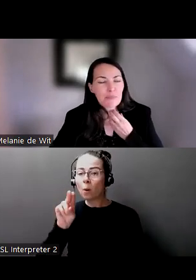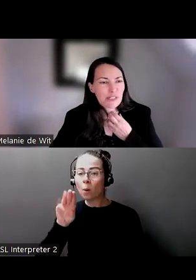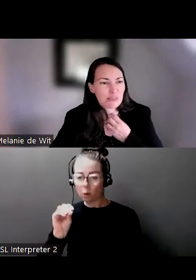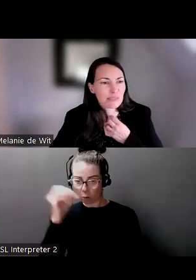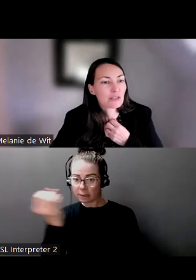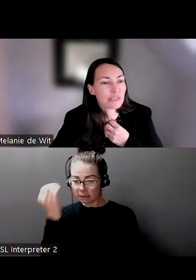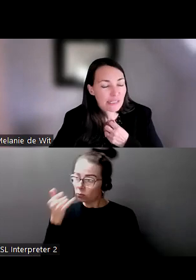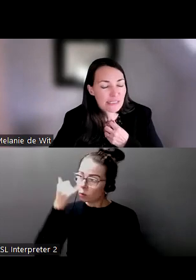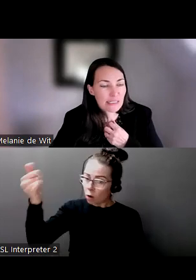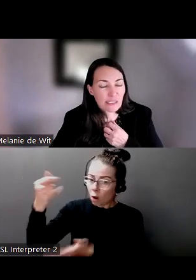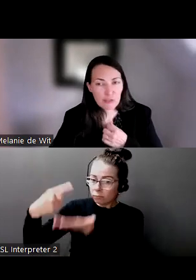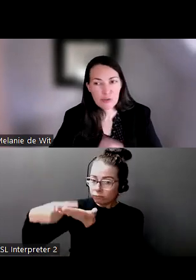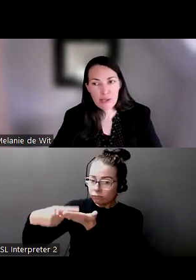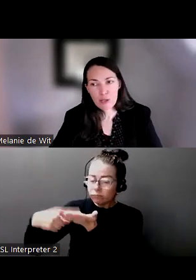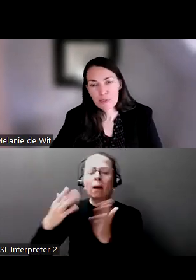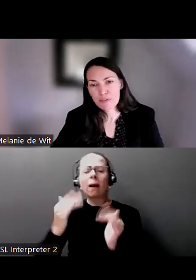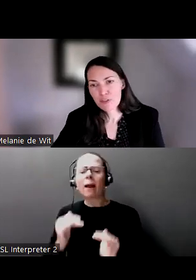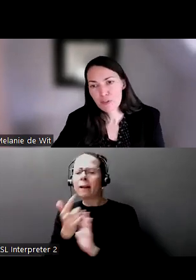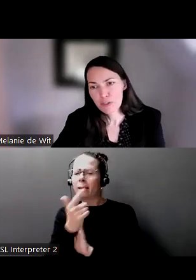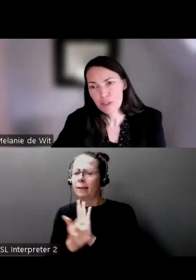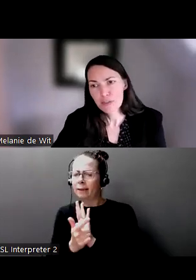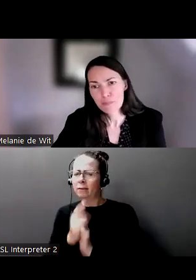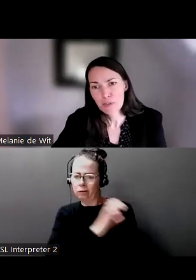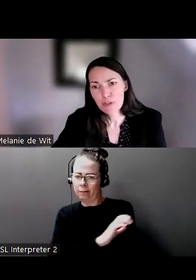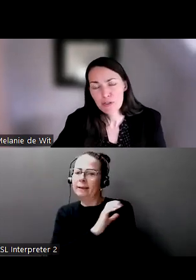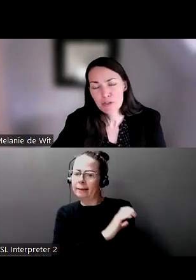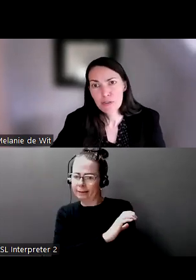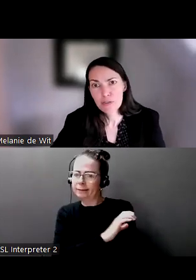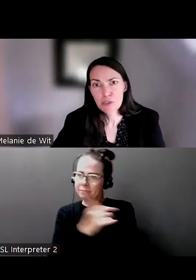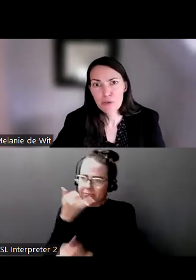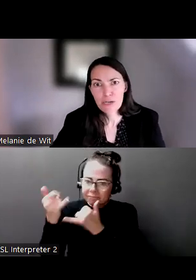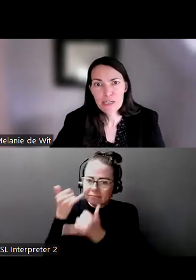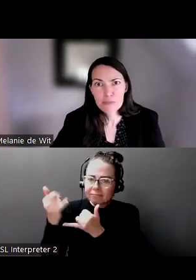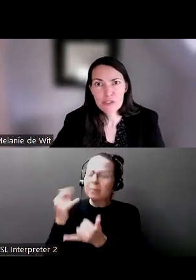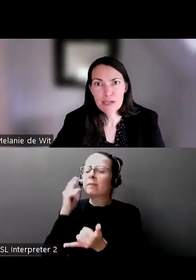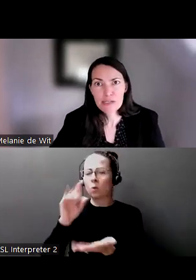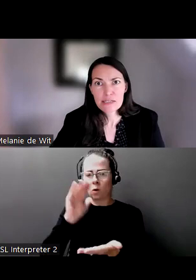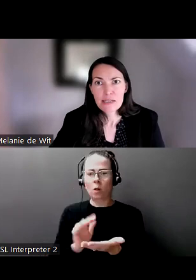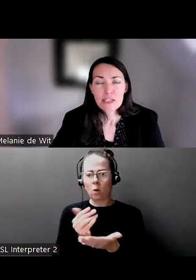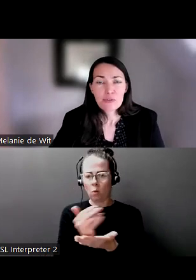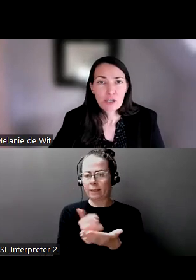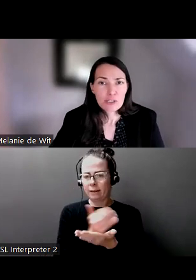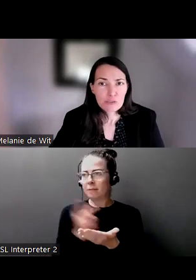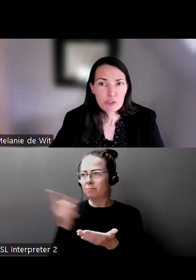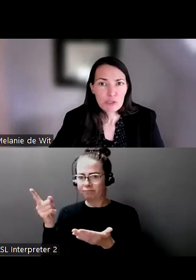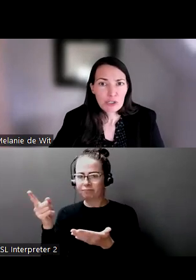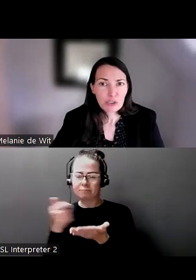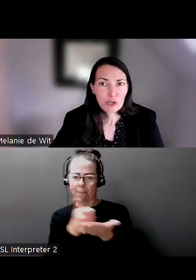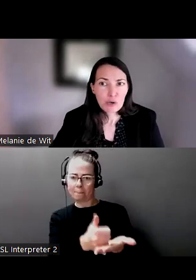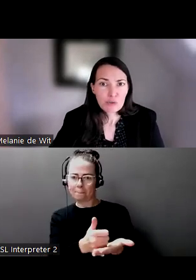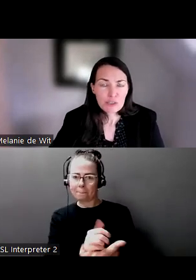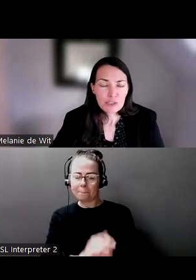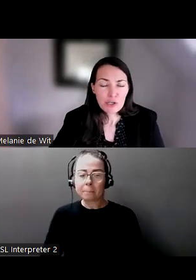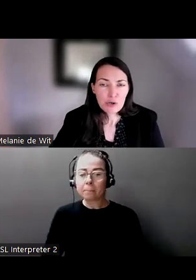And there are some legal clinics that can also help if you're on the lower income side. You can also do it on